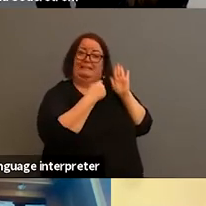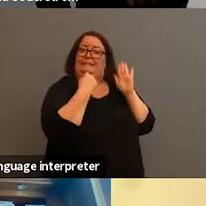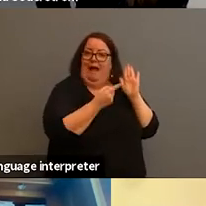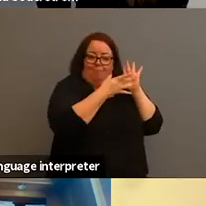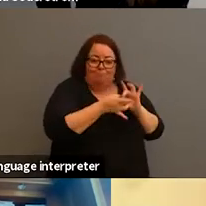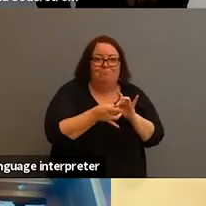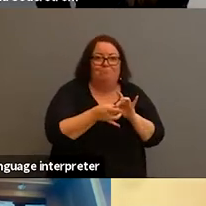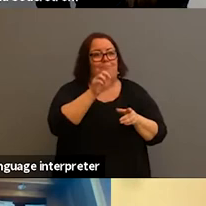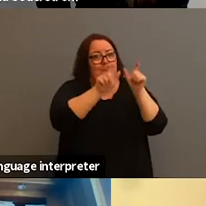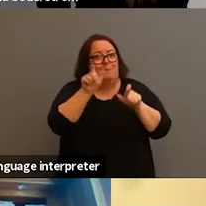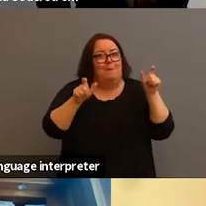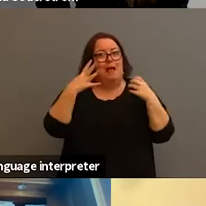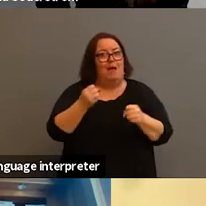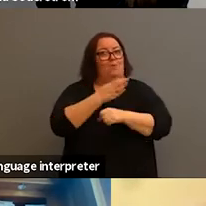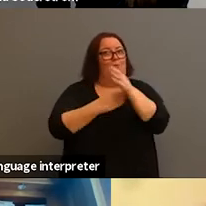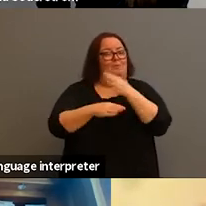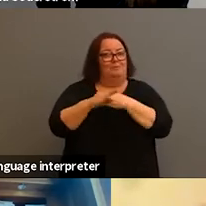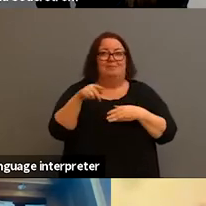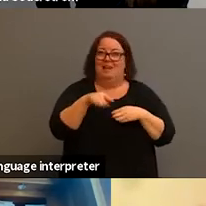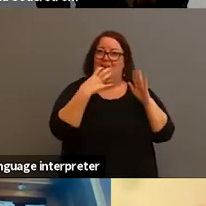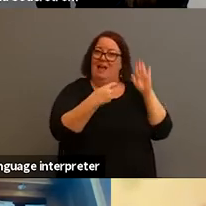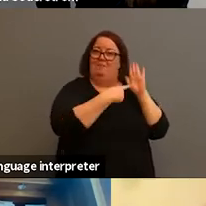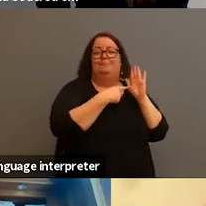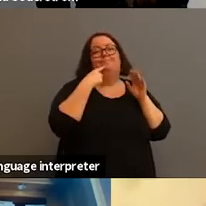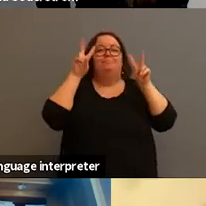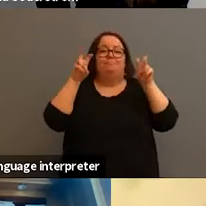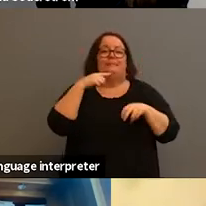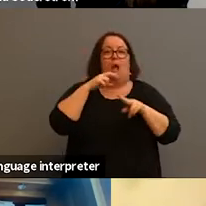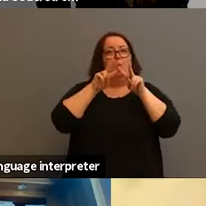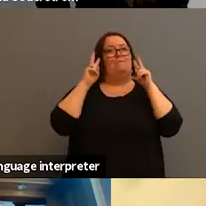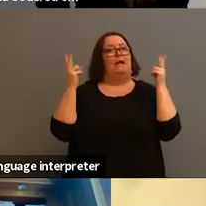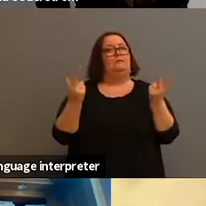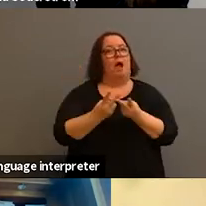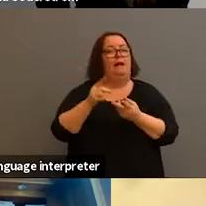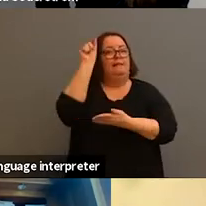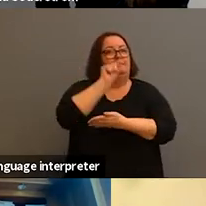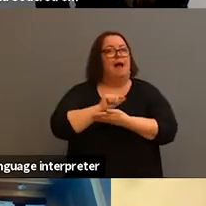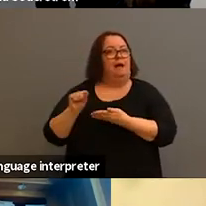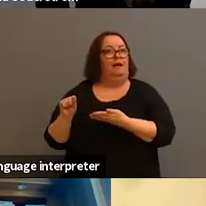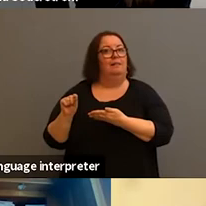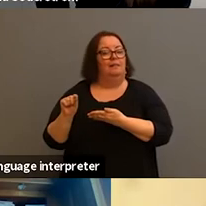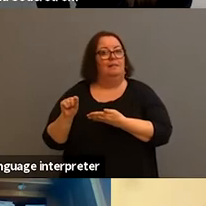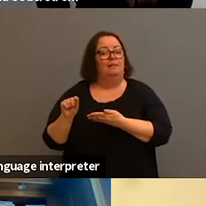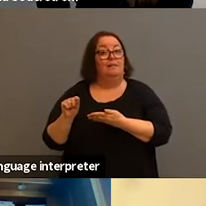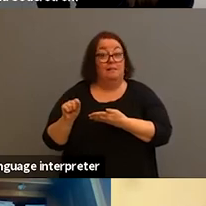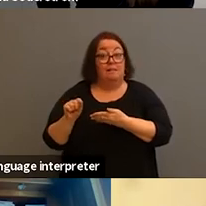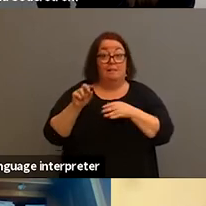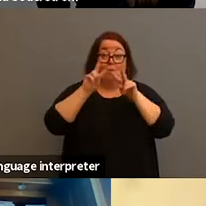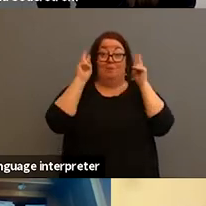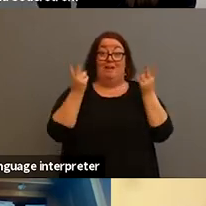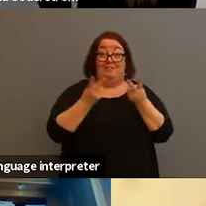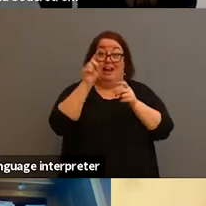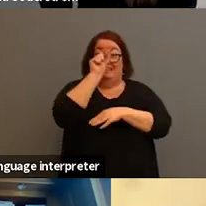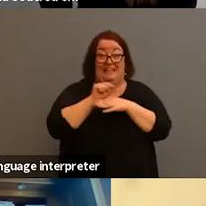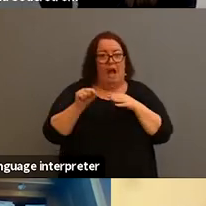that everybody is on board, also people with disabilities, is to ensure that the society we are creating and building and rebuilding